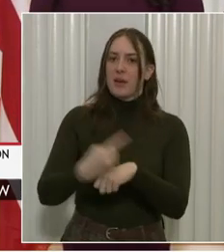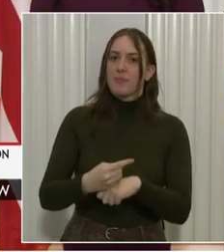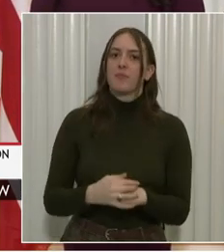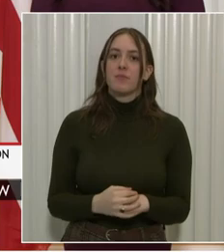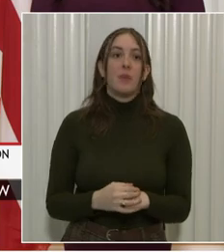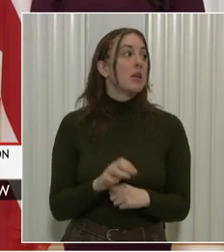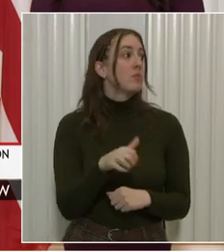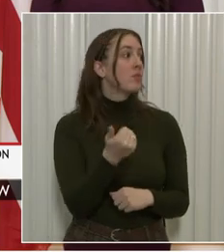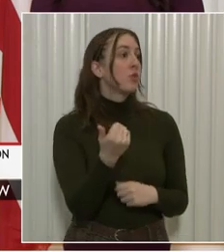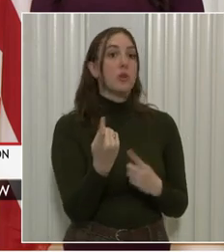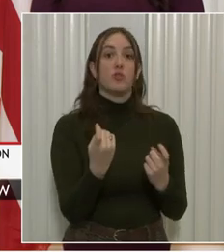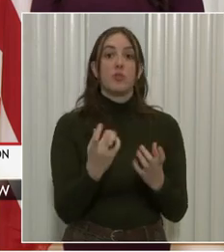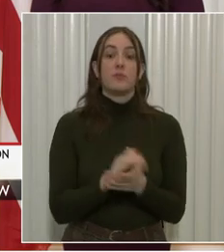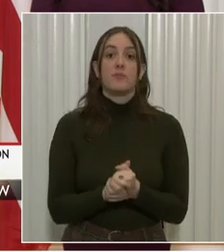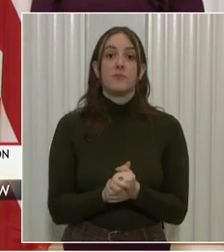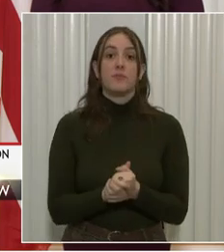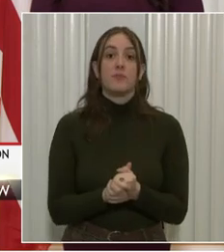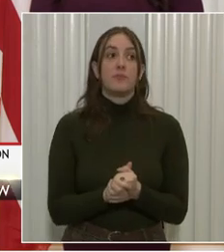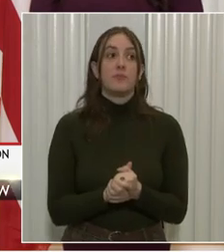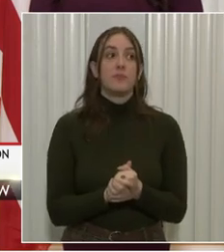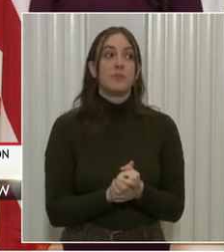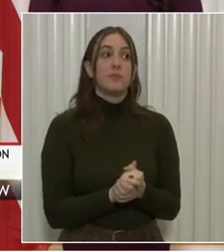questions? Yes.